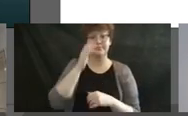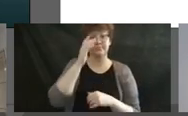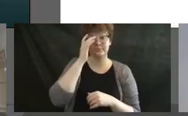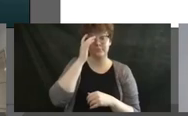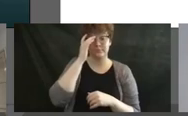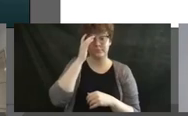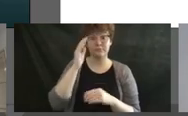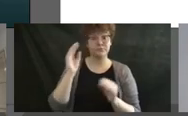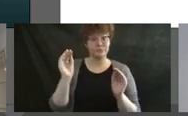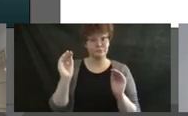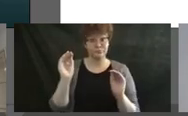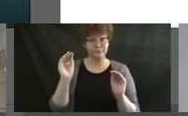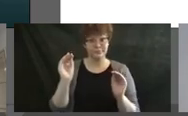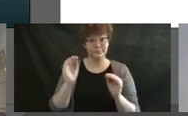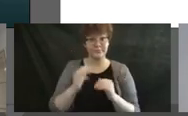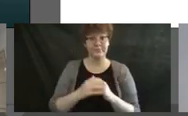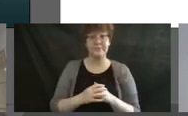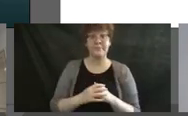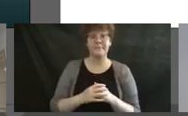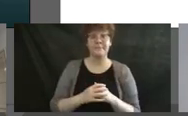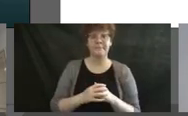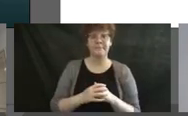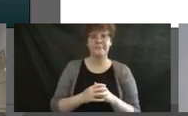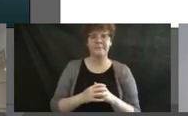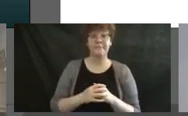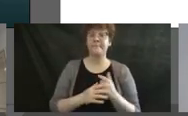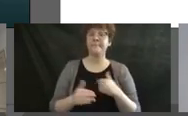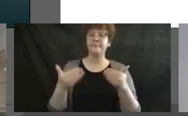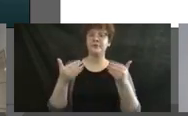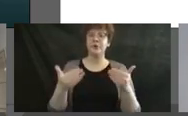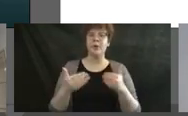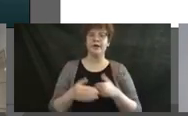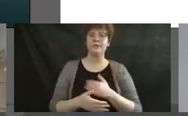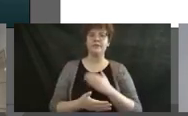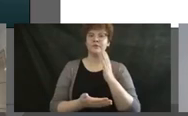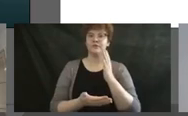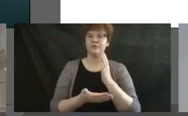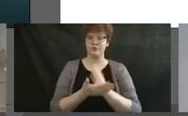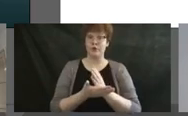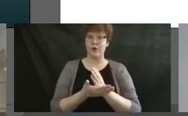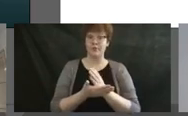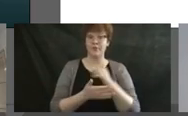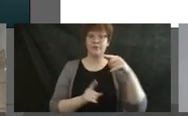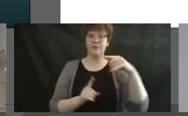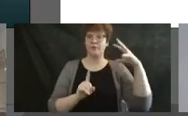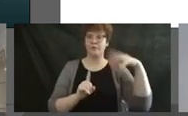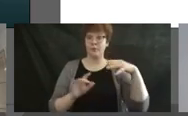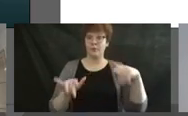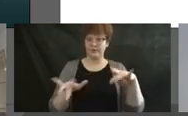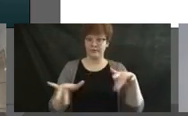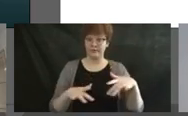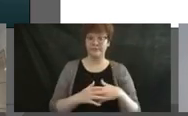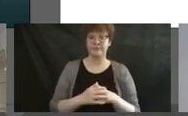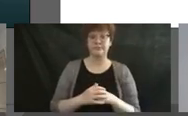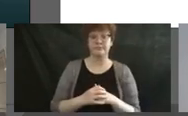No? Let me go ahead and temporarily stop. It might be permanent, but I'm going to go ahead and I'm going to stop.